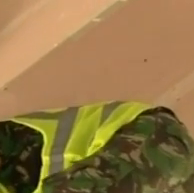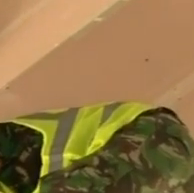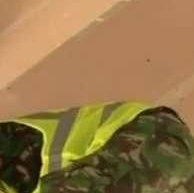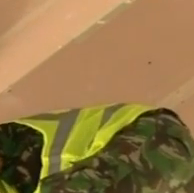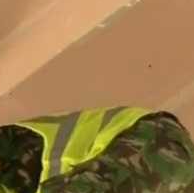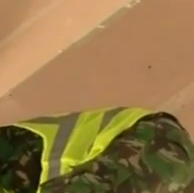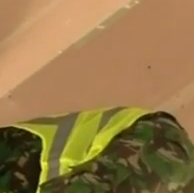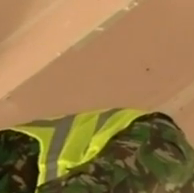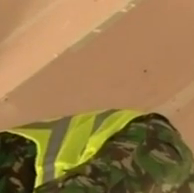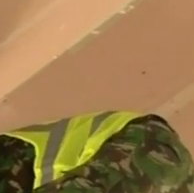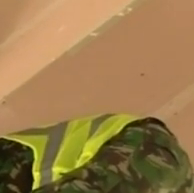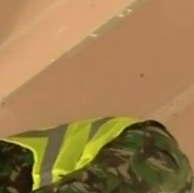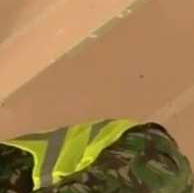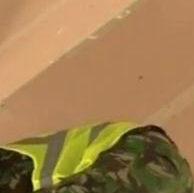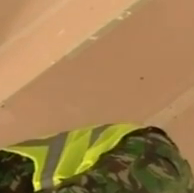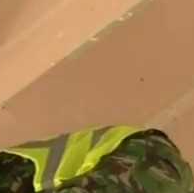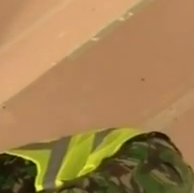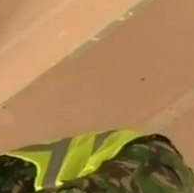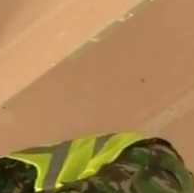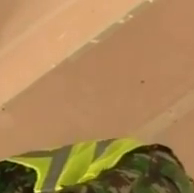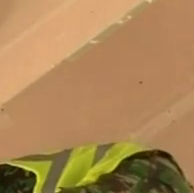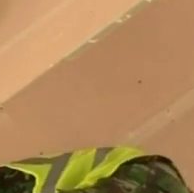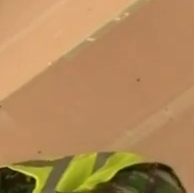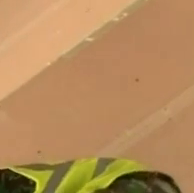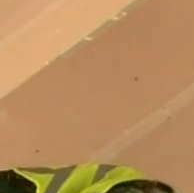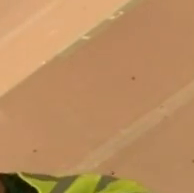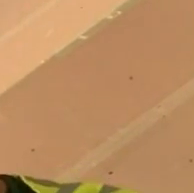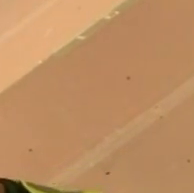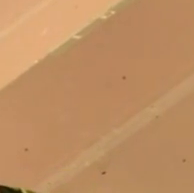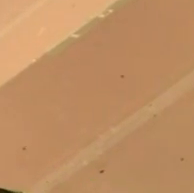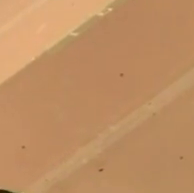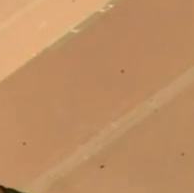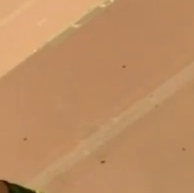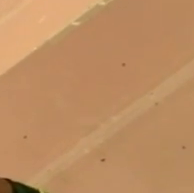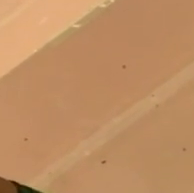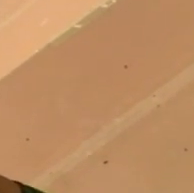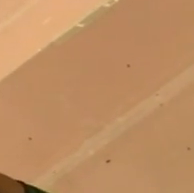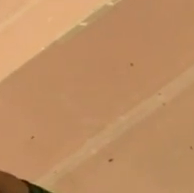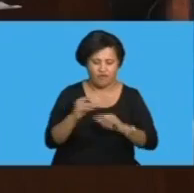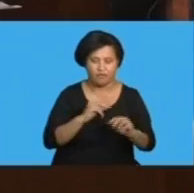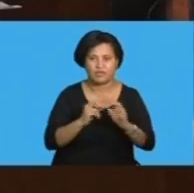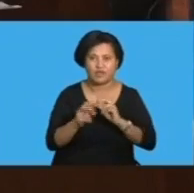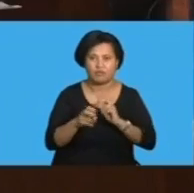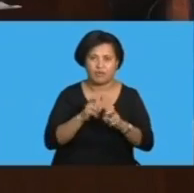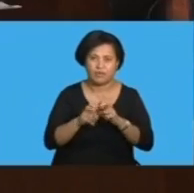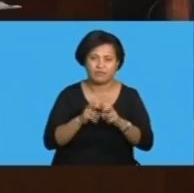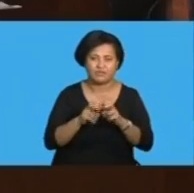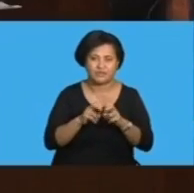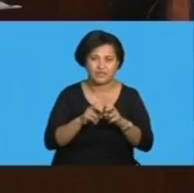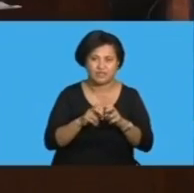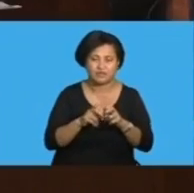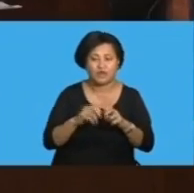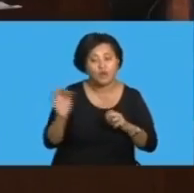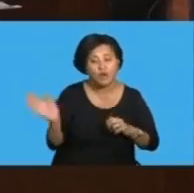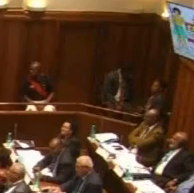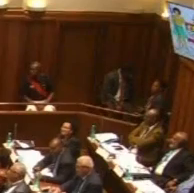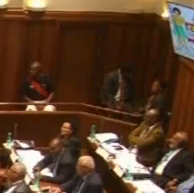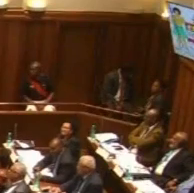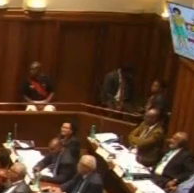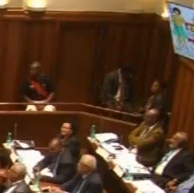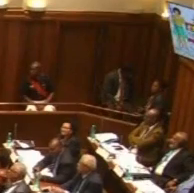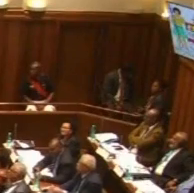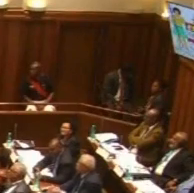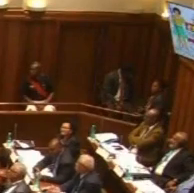to fully fund and rebuild QVS after the devastation caused by the Category 5 cyclone. However, Said Qayyum says the